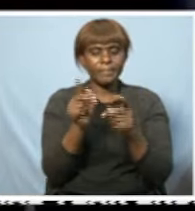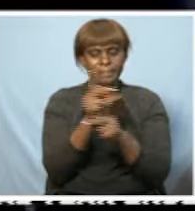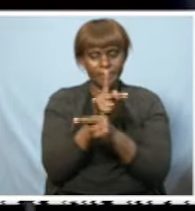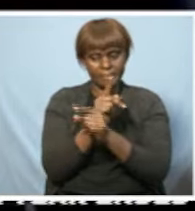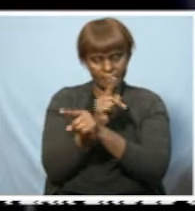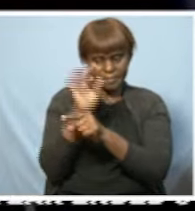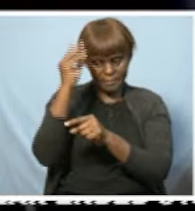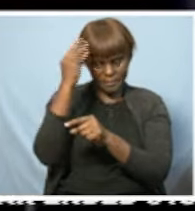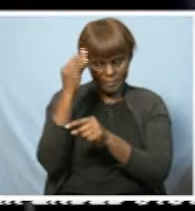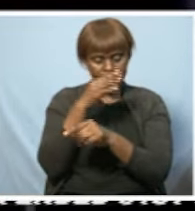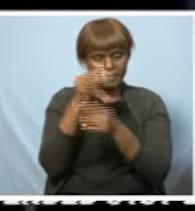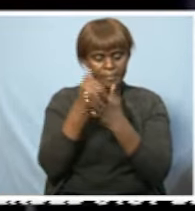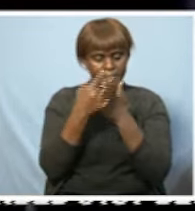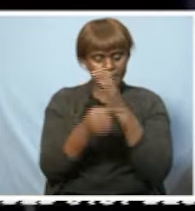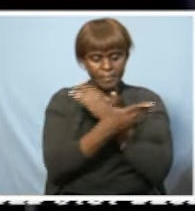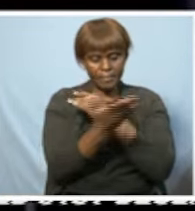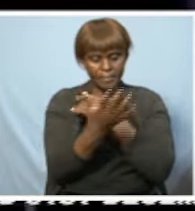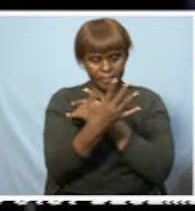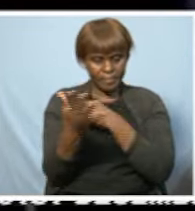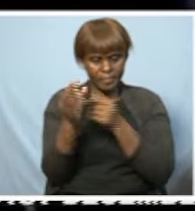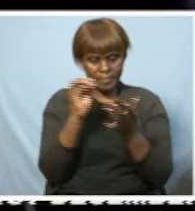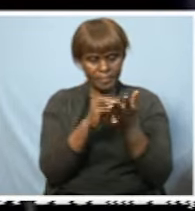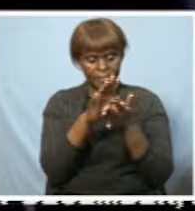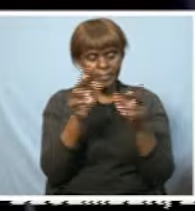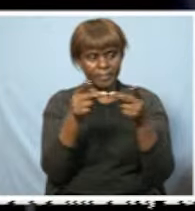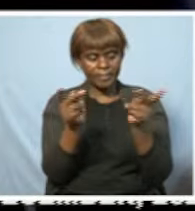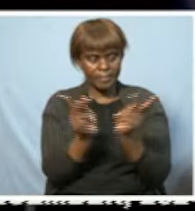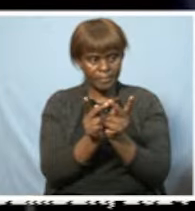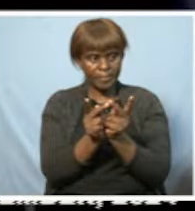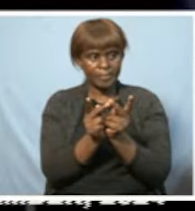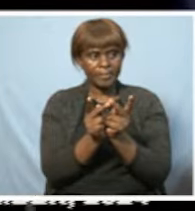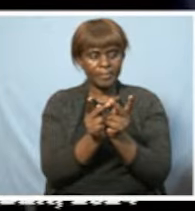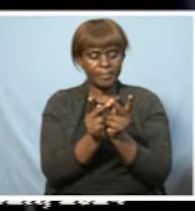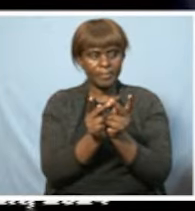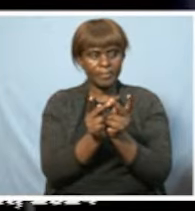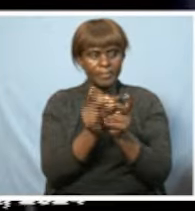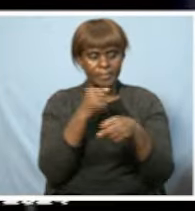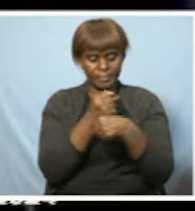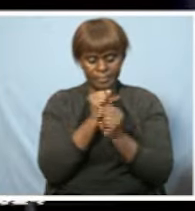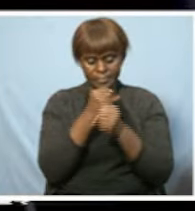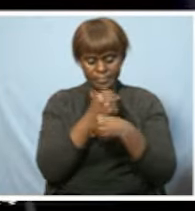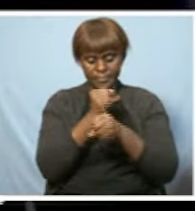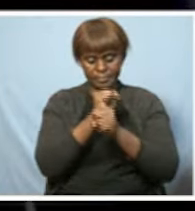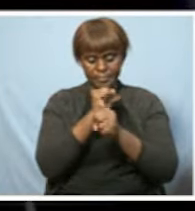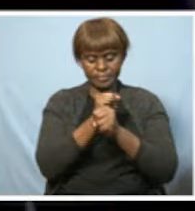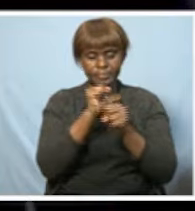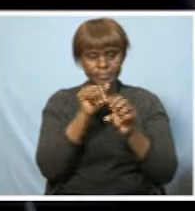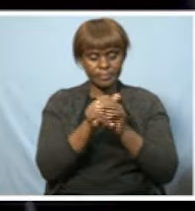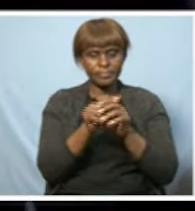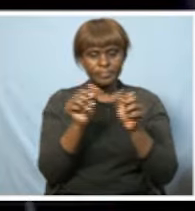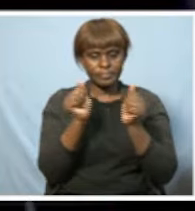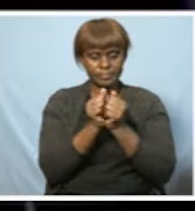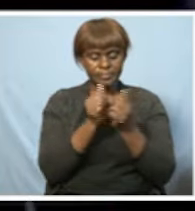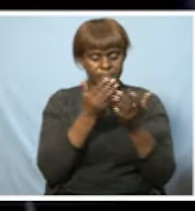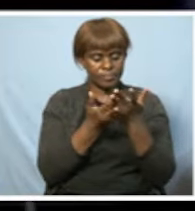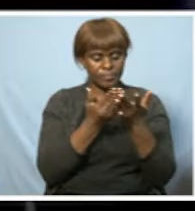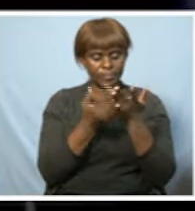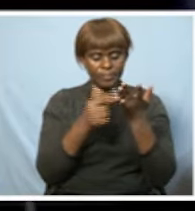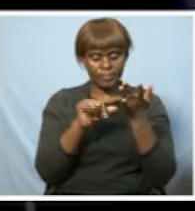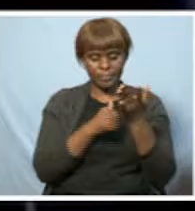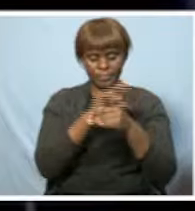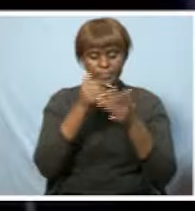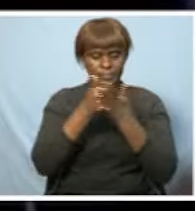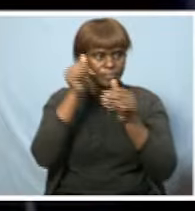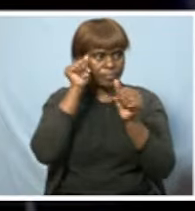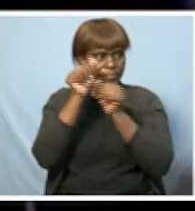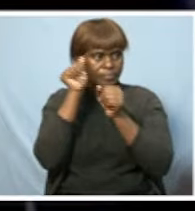ambulance. All these things should be in place for things to work and operate. And in line with what we are all agreeing